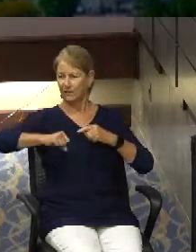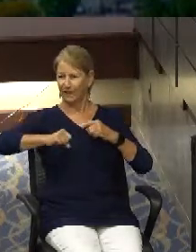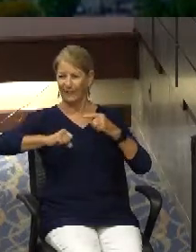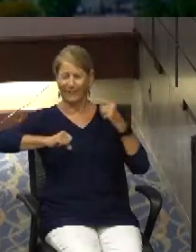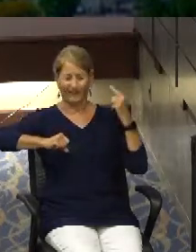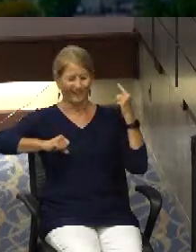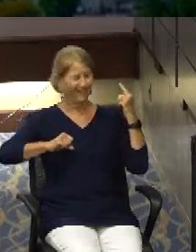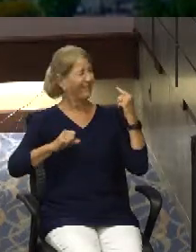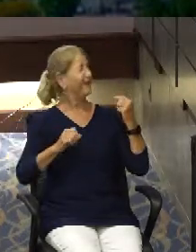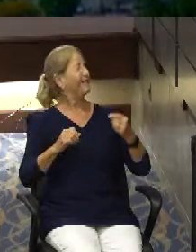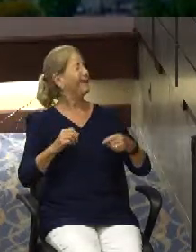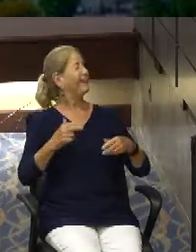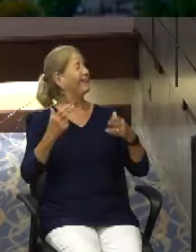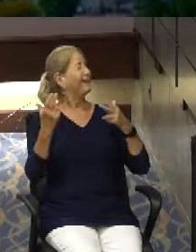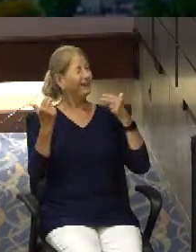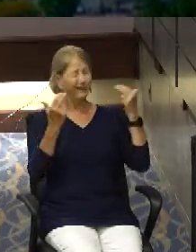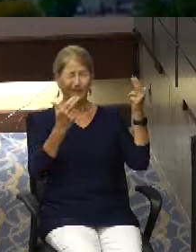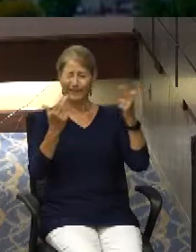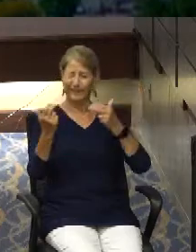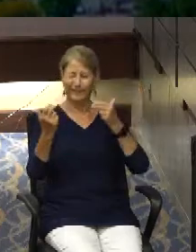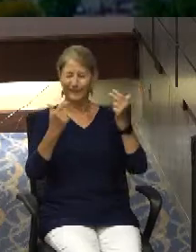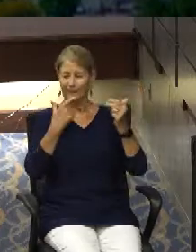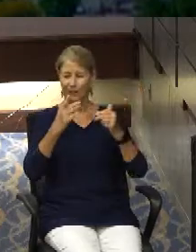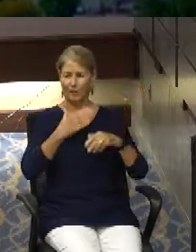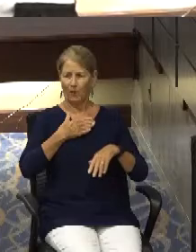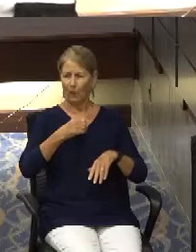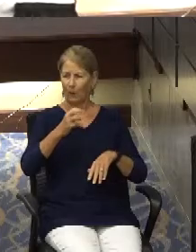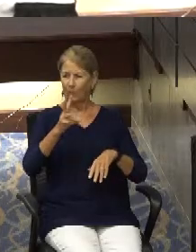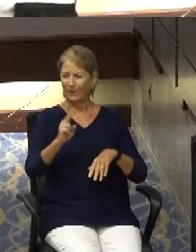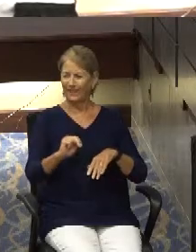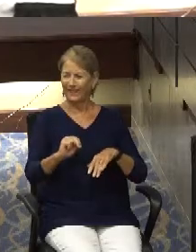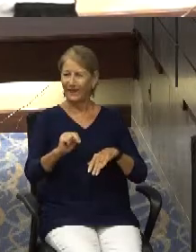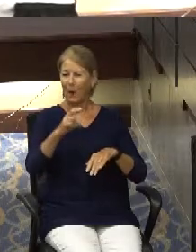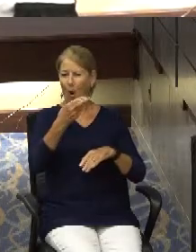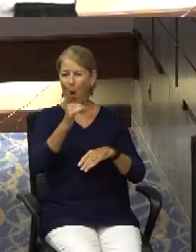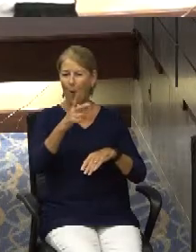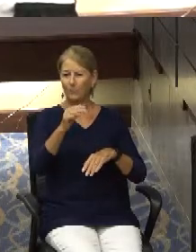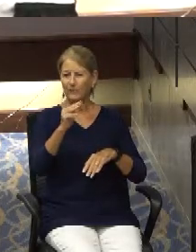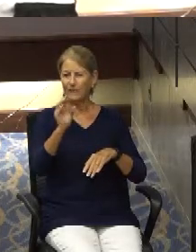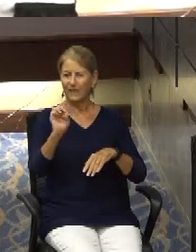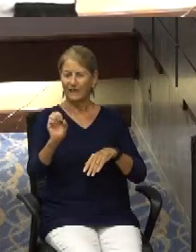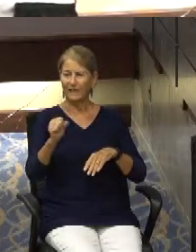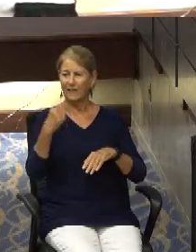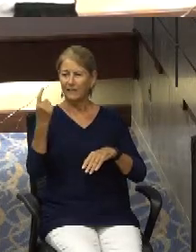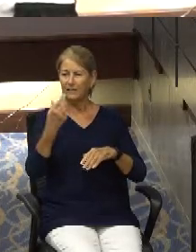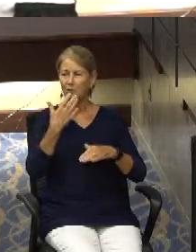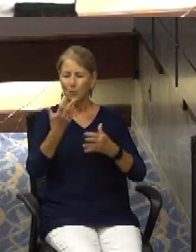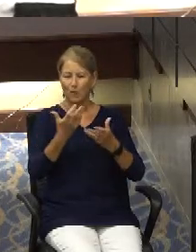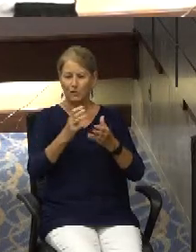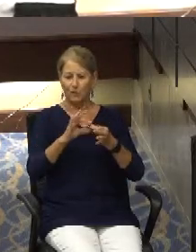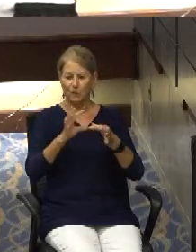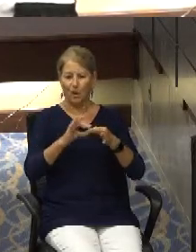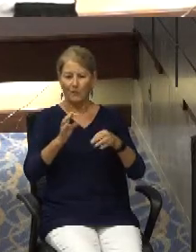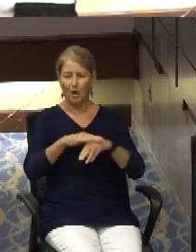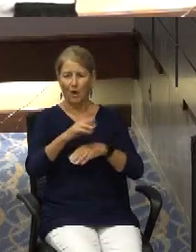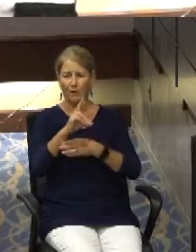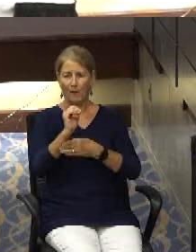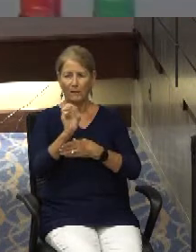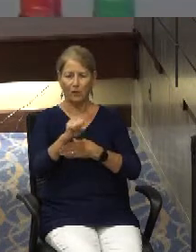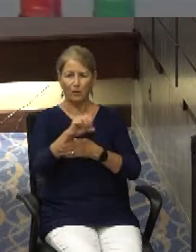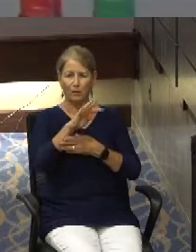I had A hard enough time on my own. Holmes, yes, sir. Yeah, I have just one comment on the resolutions,